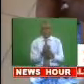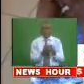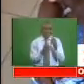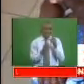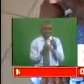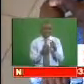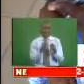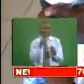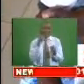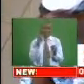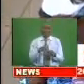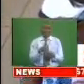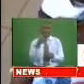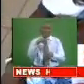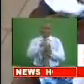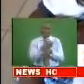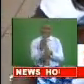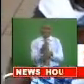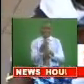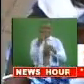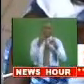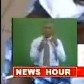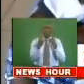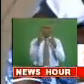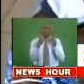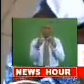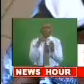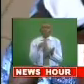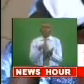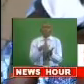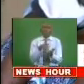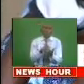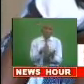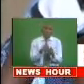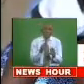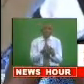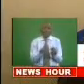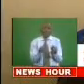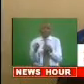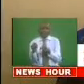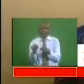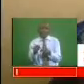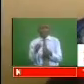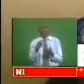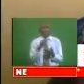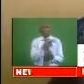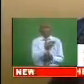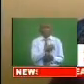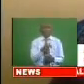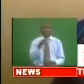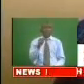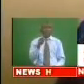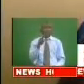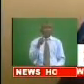is unable to sleep at night and cries uncontrollably. He has also been transferred from the St. Dominic's Hospital in